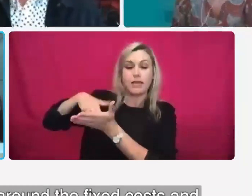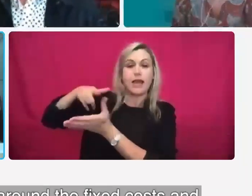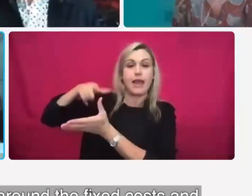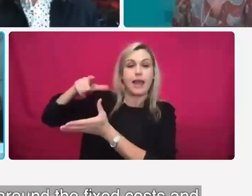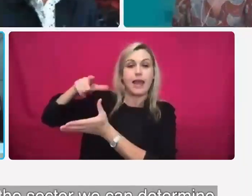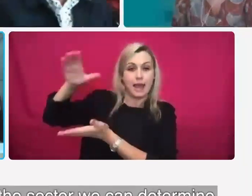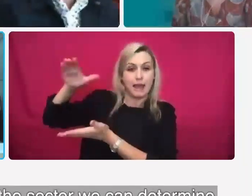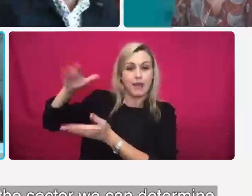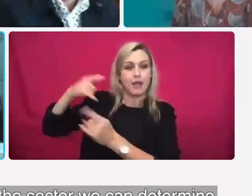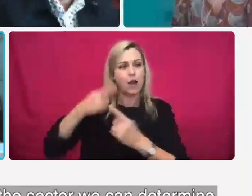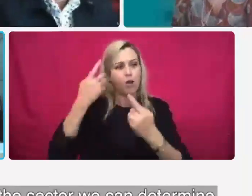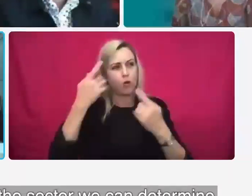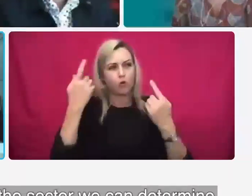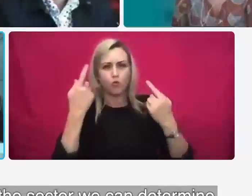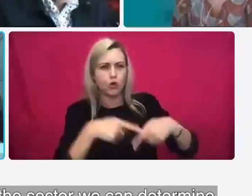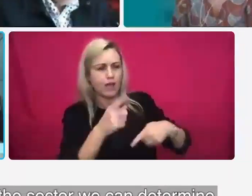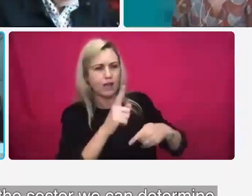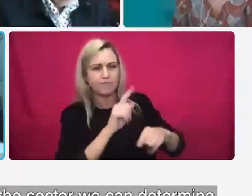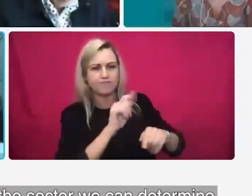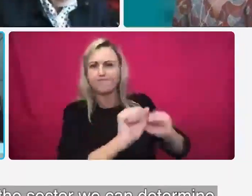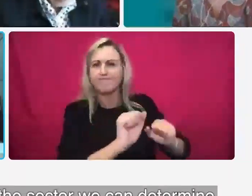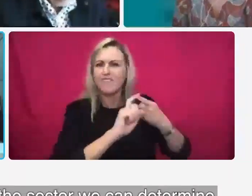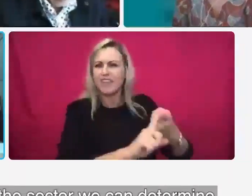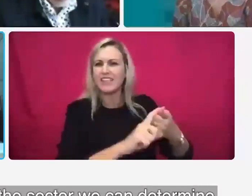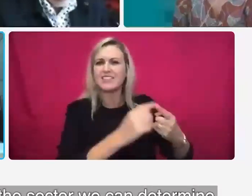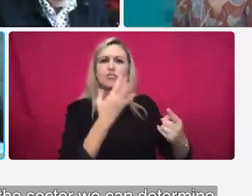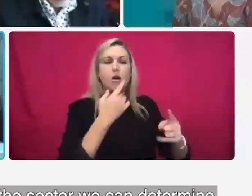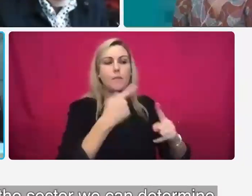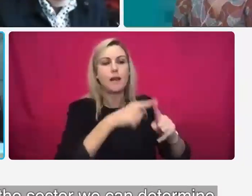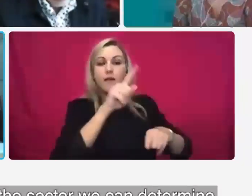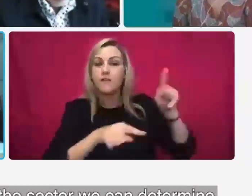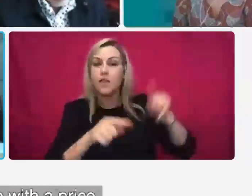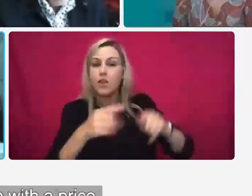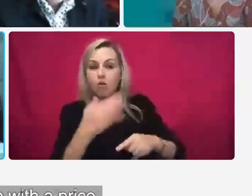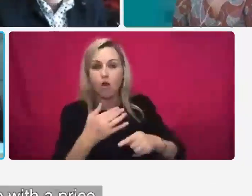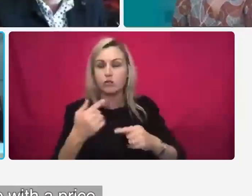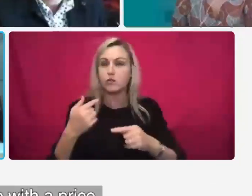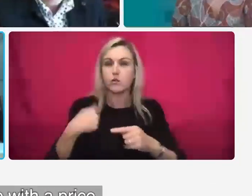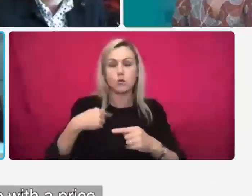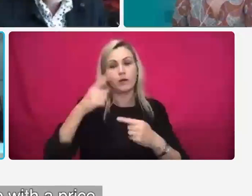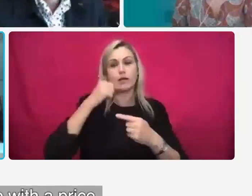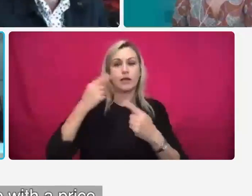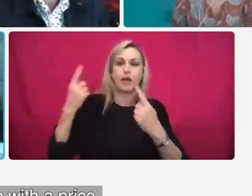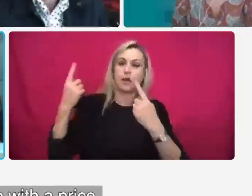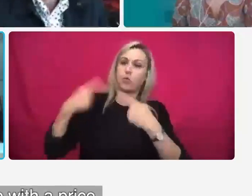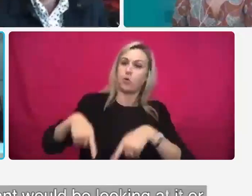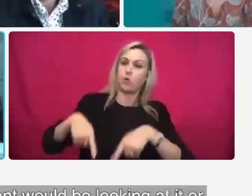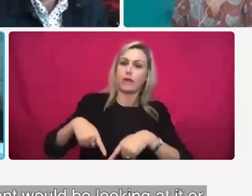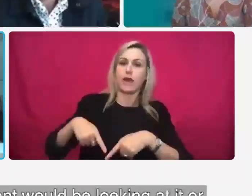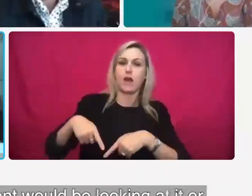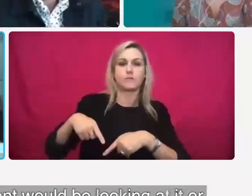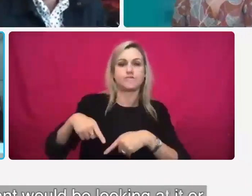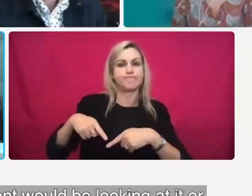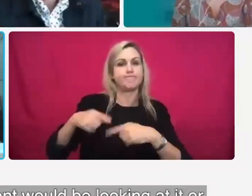the fixed costs and the variable costs across the sector. We can determine or come up with a price. So that's